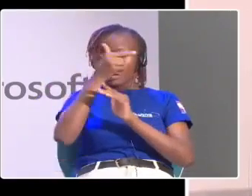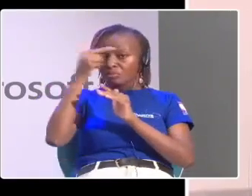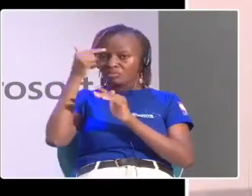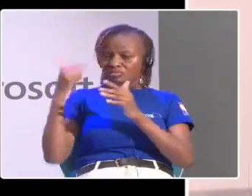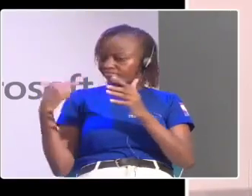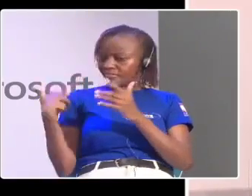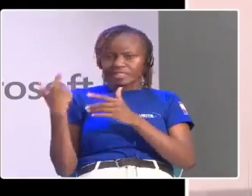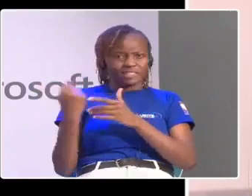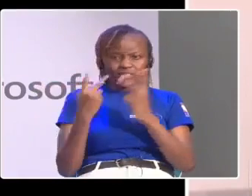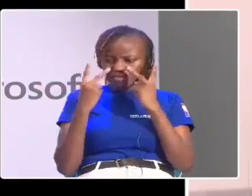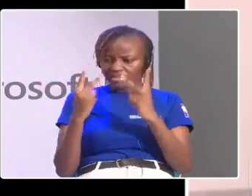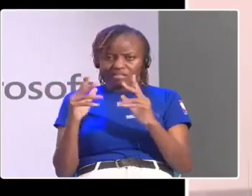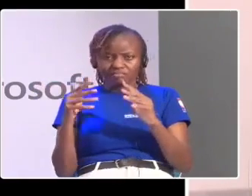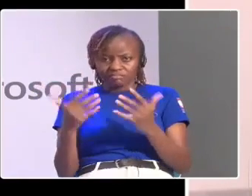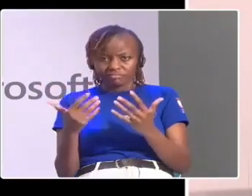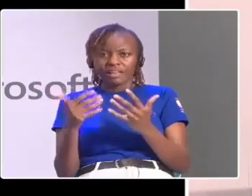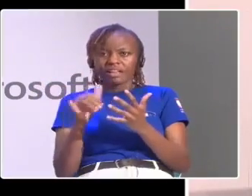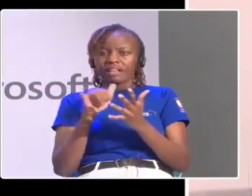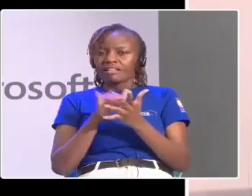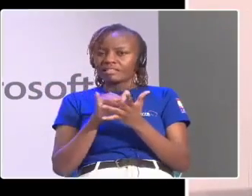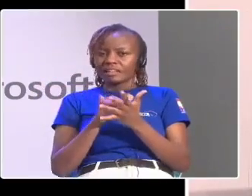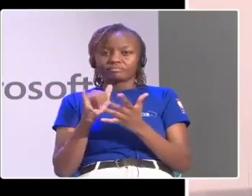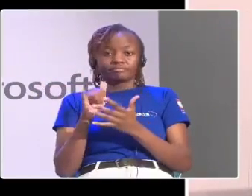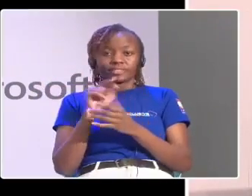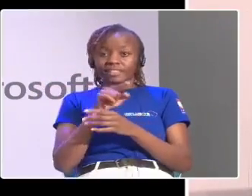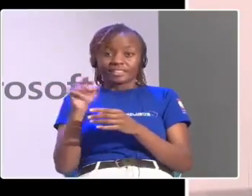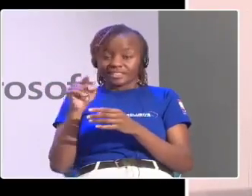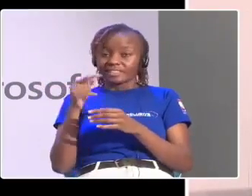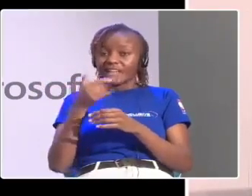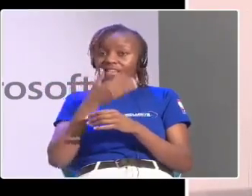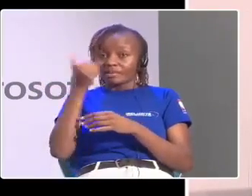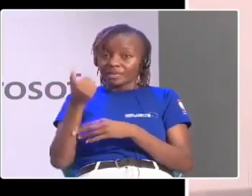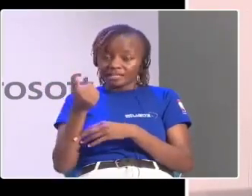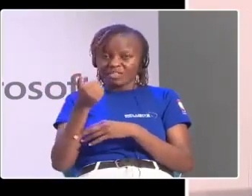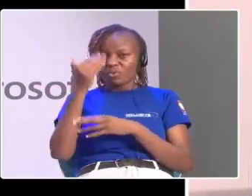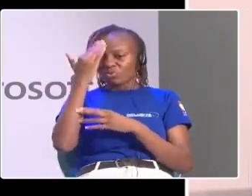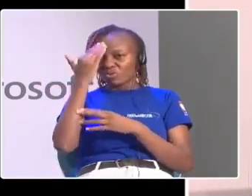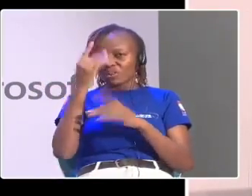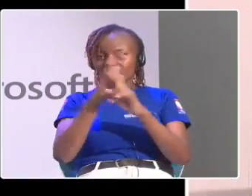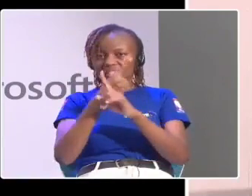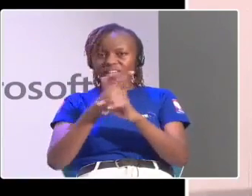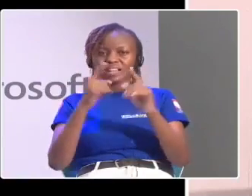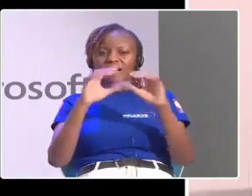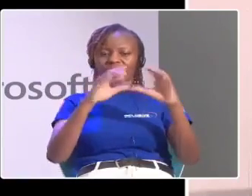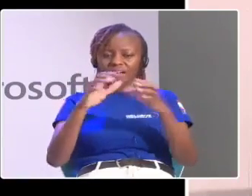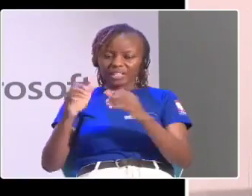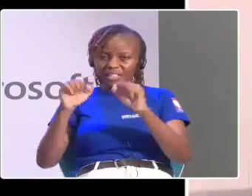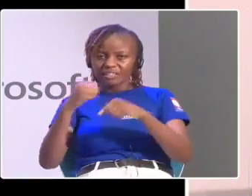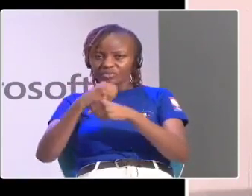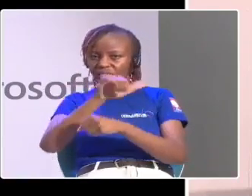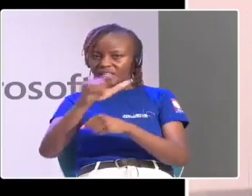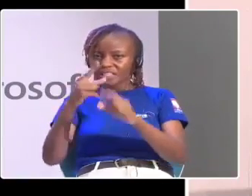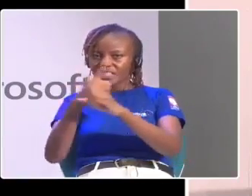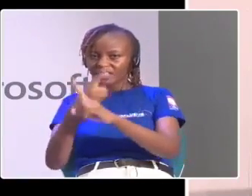this sort of mixture of hub and spoke seems to work the best for us. We know a lot of different companies will do this in different ways based on how they're